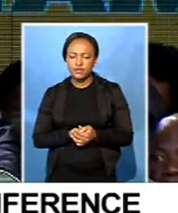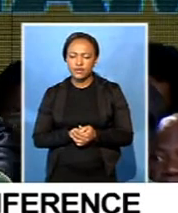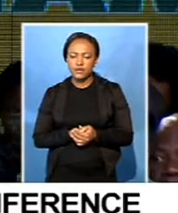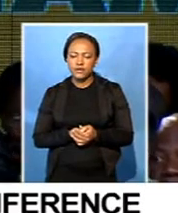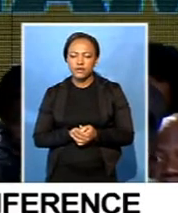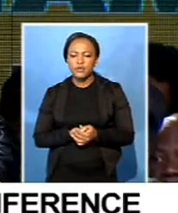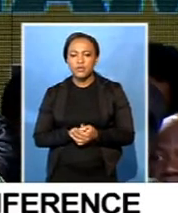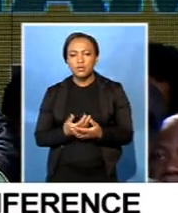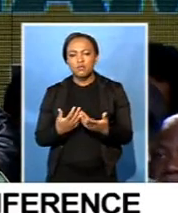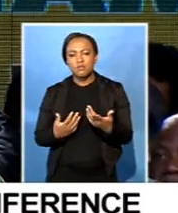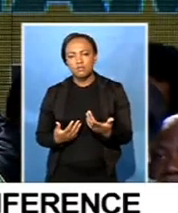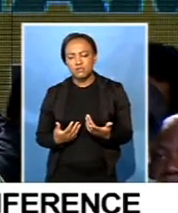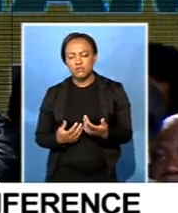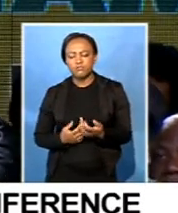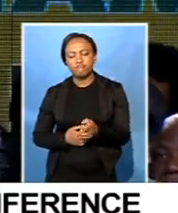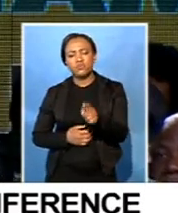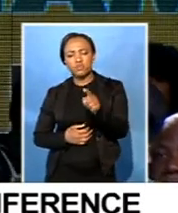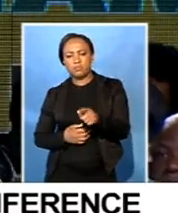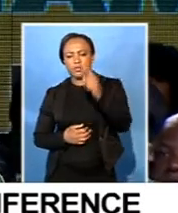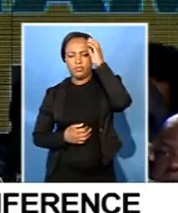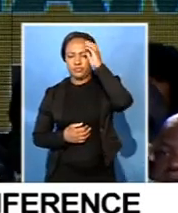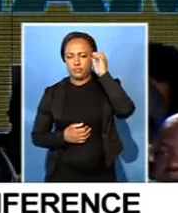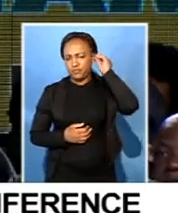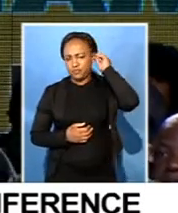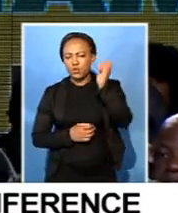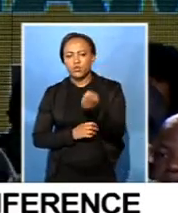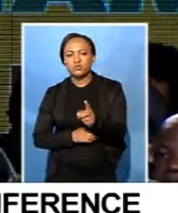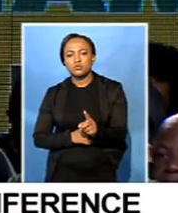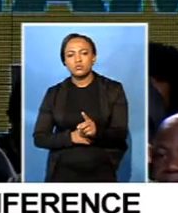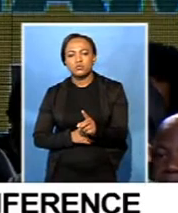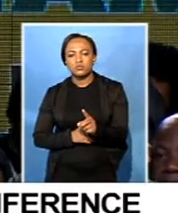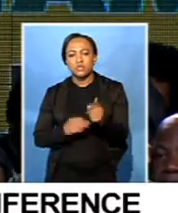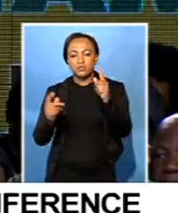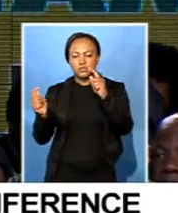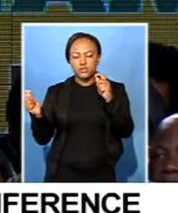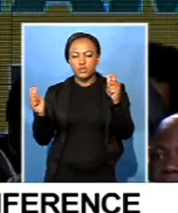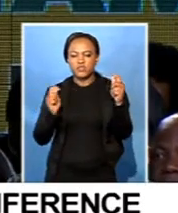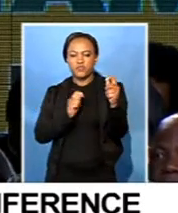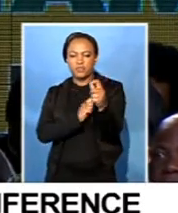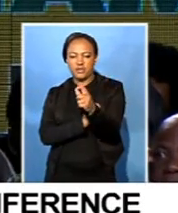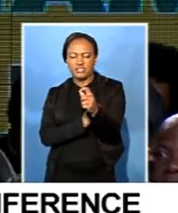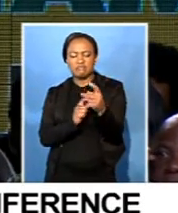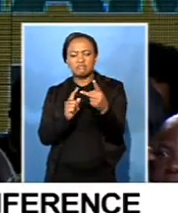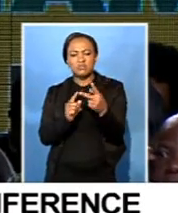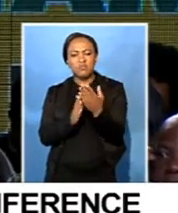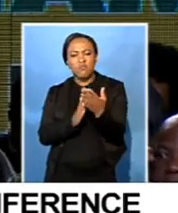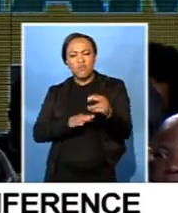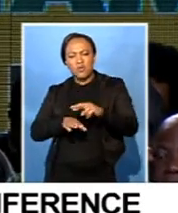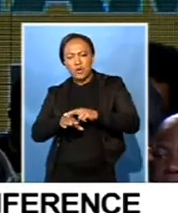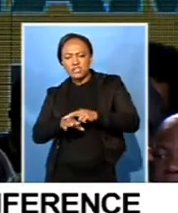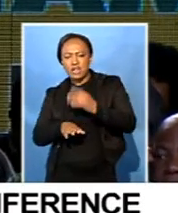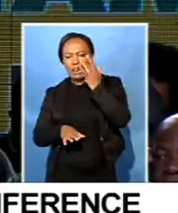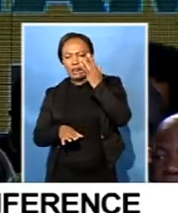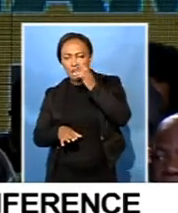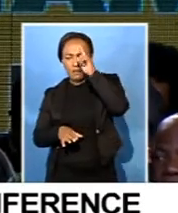We also need to consider the transformation and deracialization of